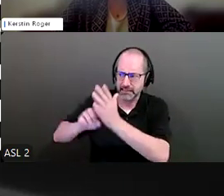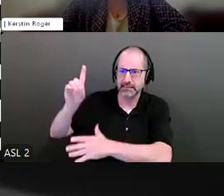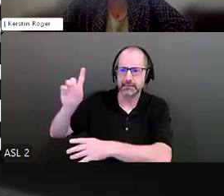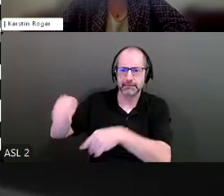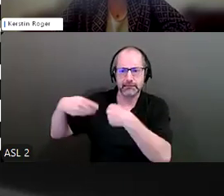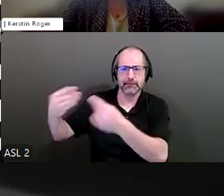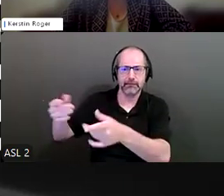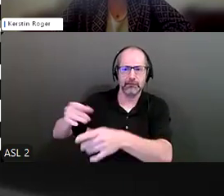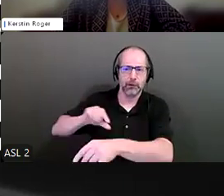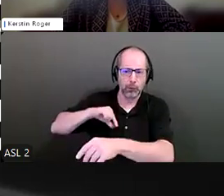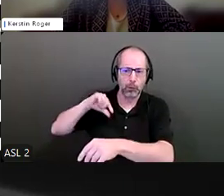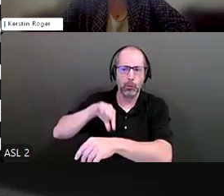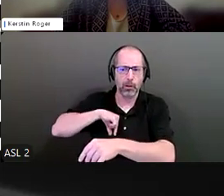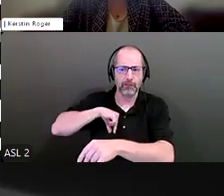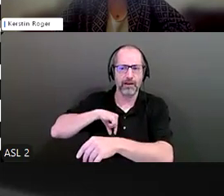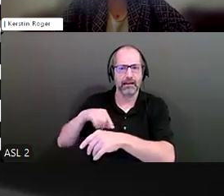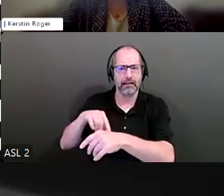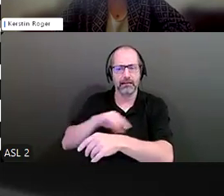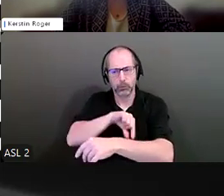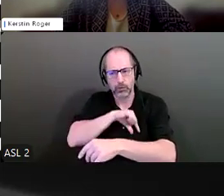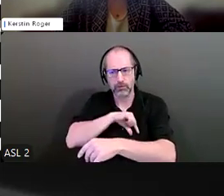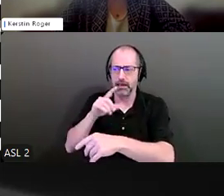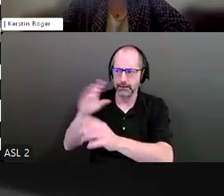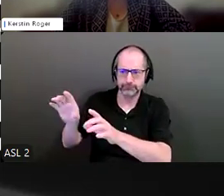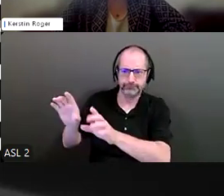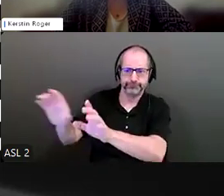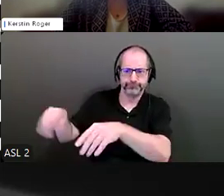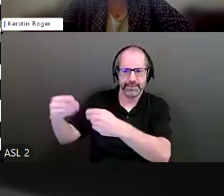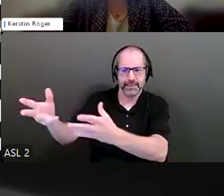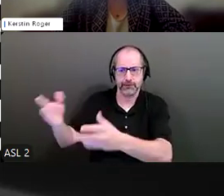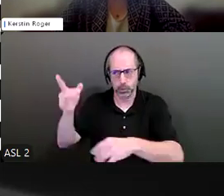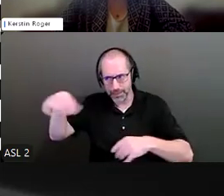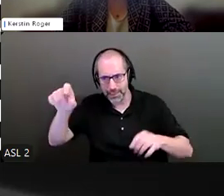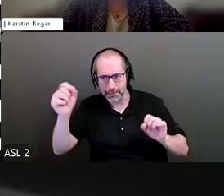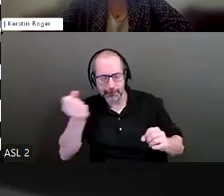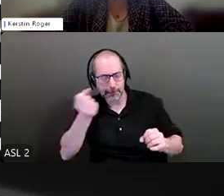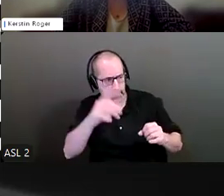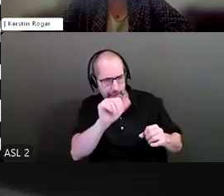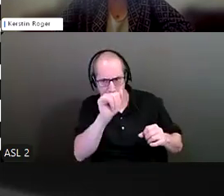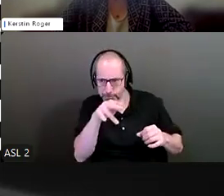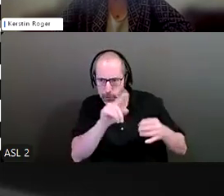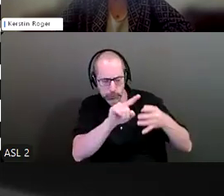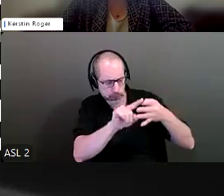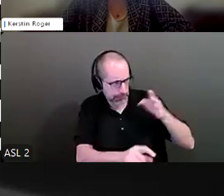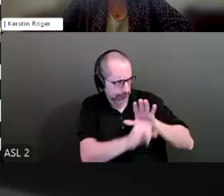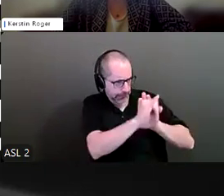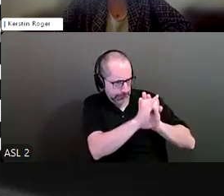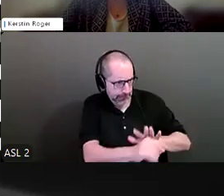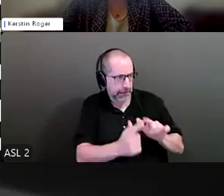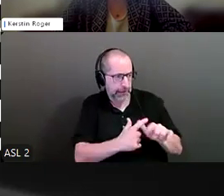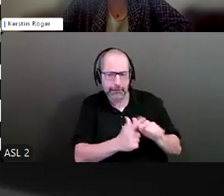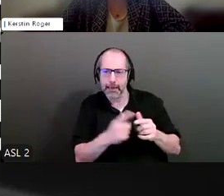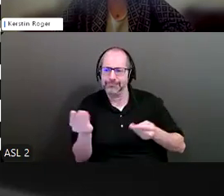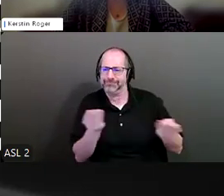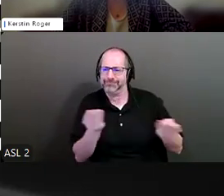understand what abuse is and that they can navigate through disclosures in sensitive,